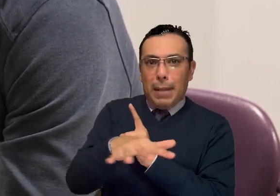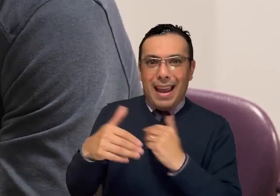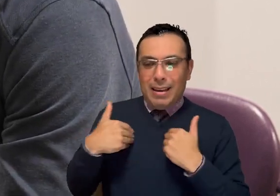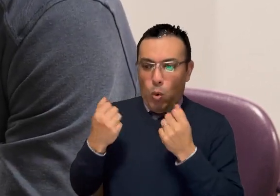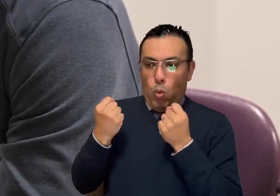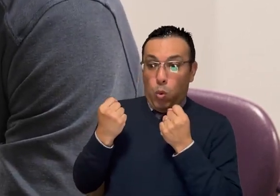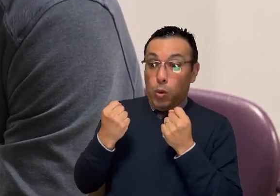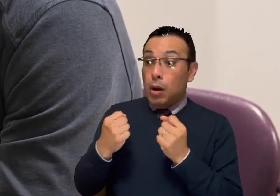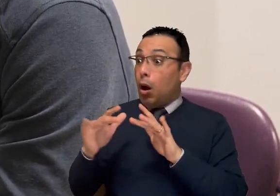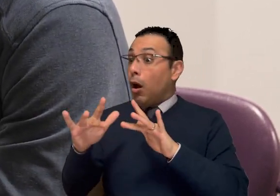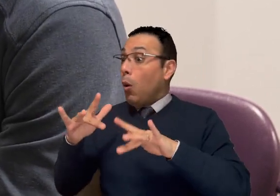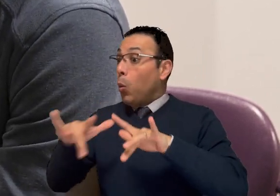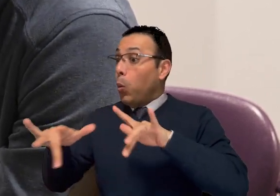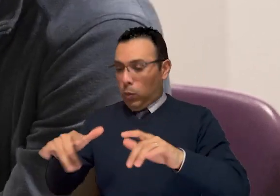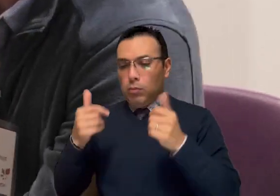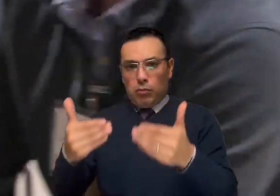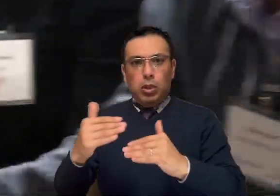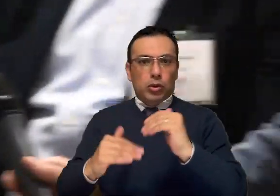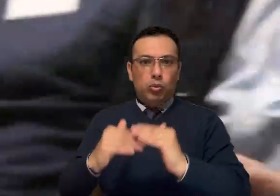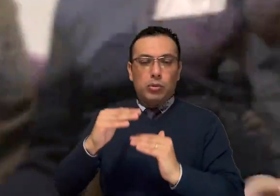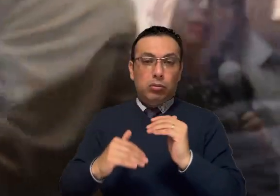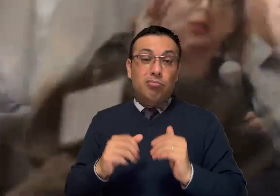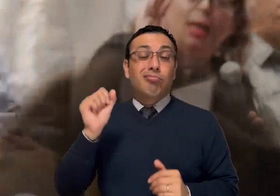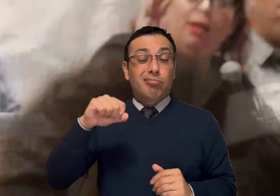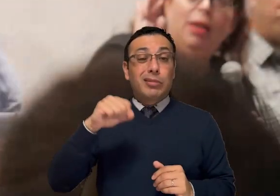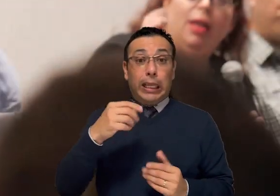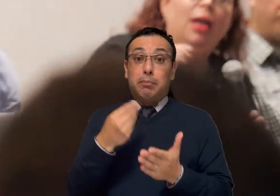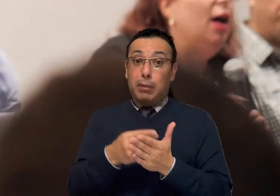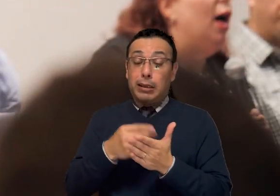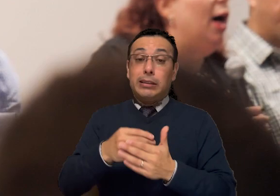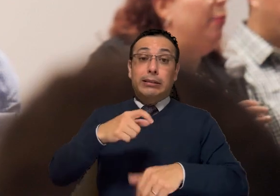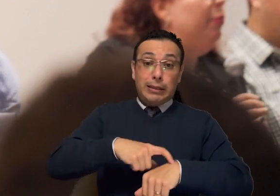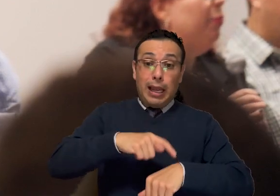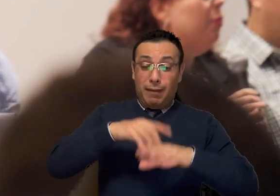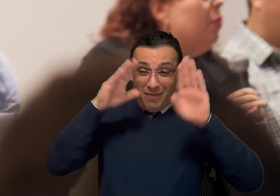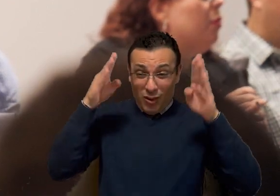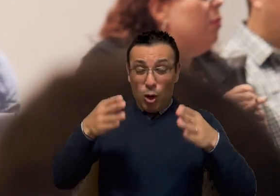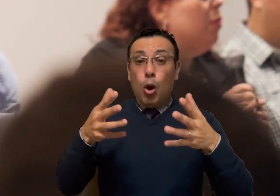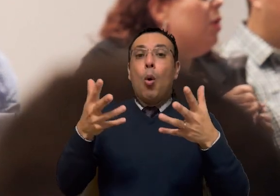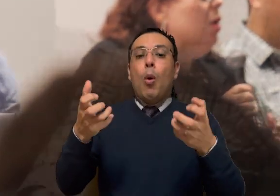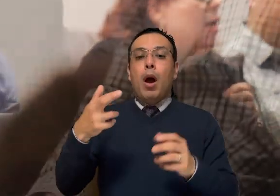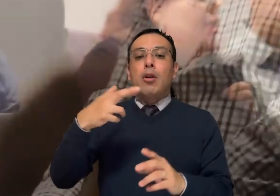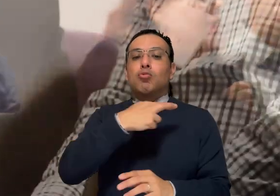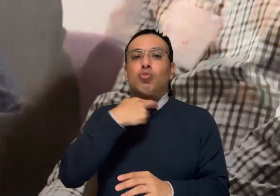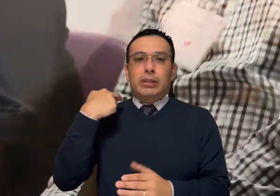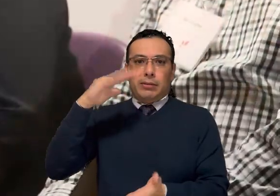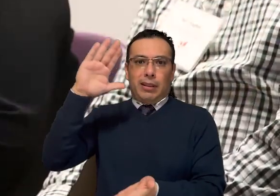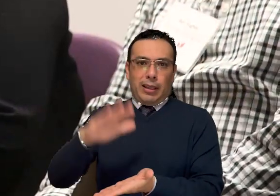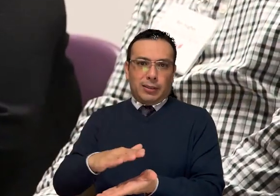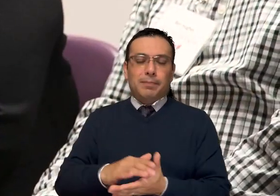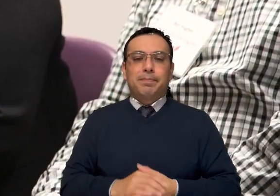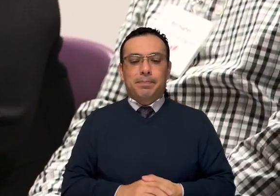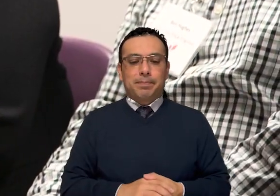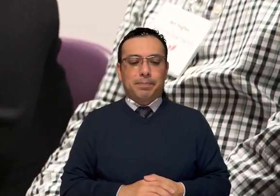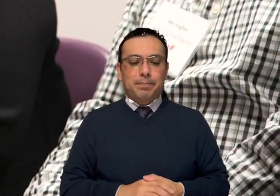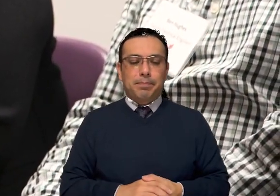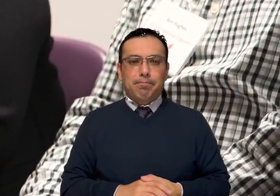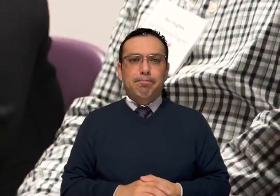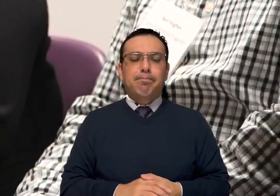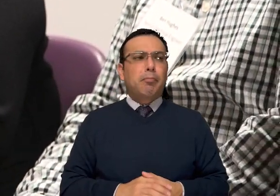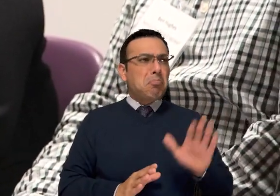risks. Could I add just one thing to that? Yeah. In addition, the draft